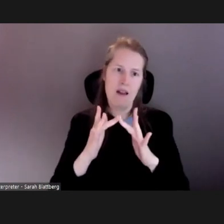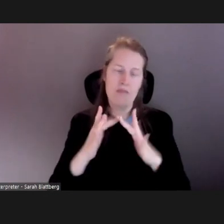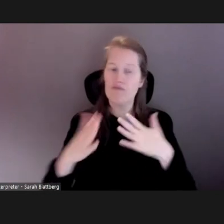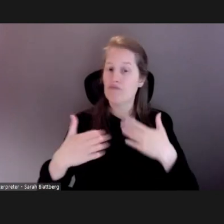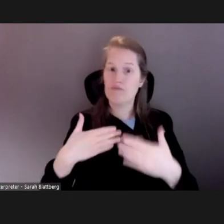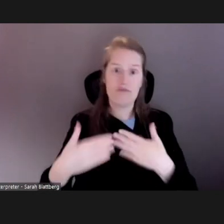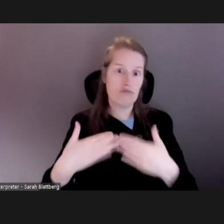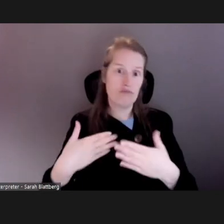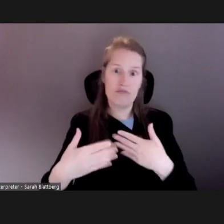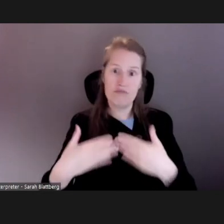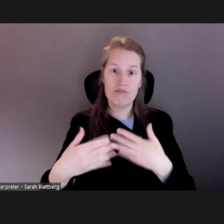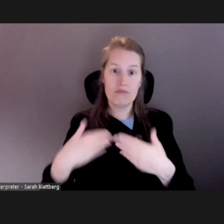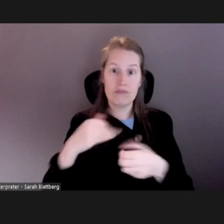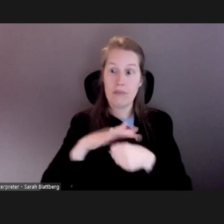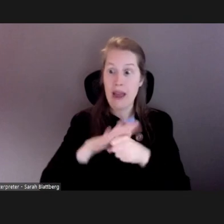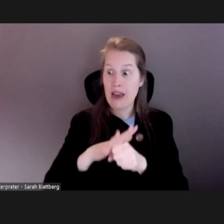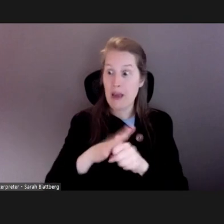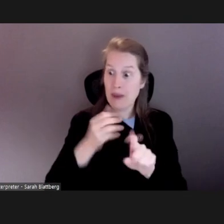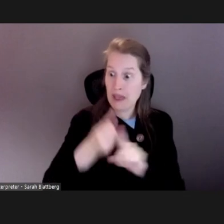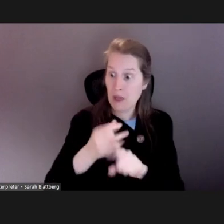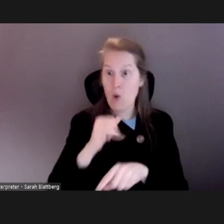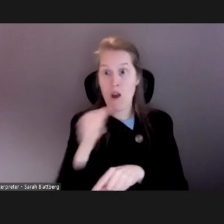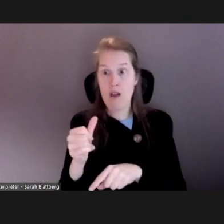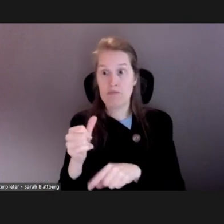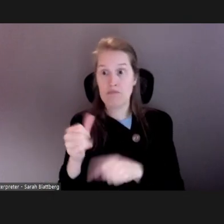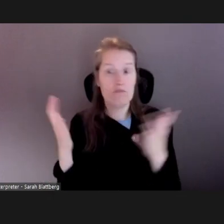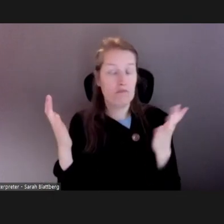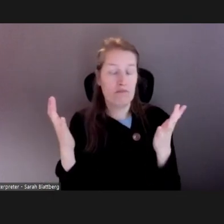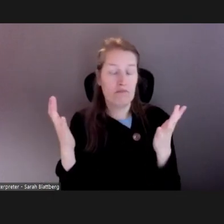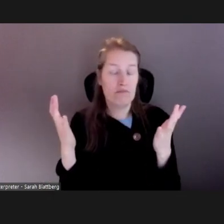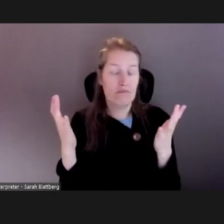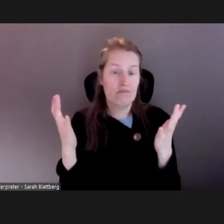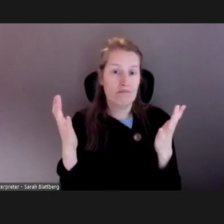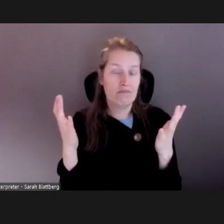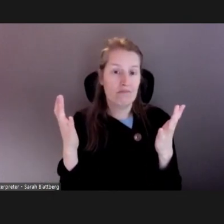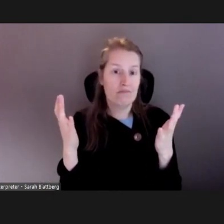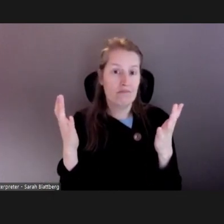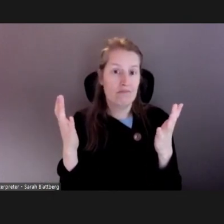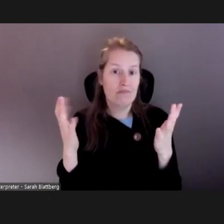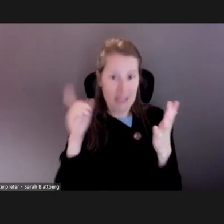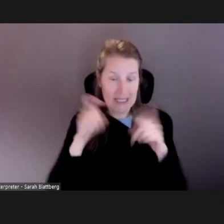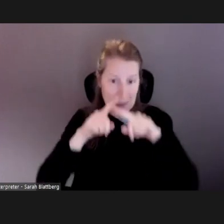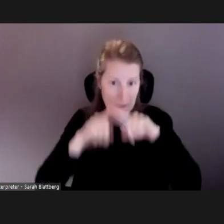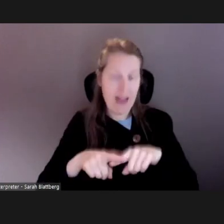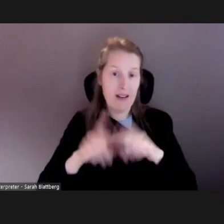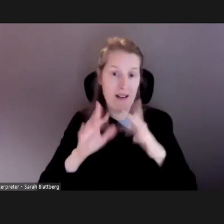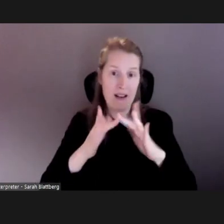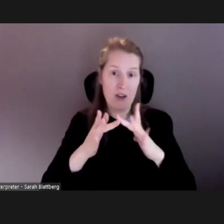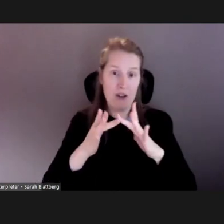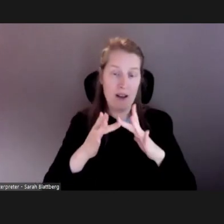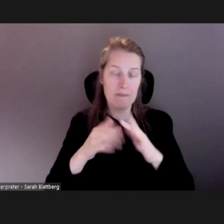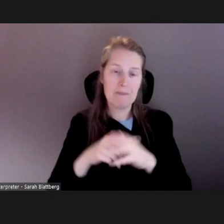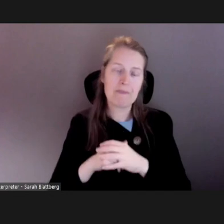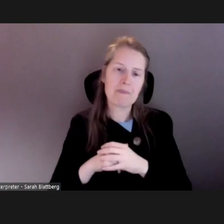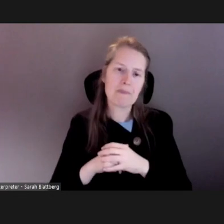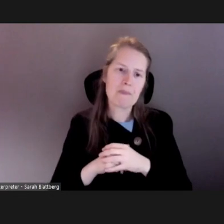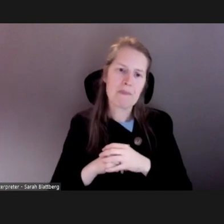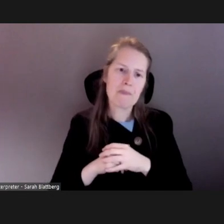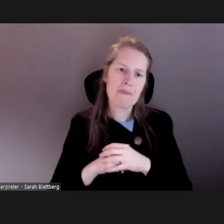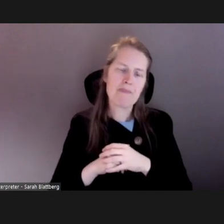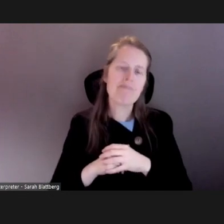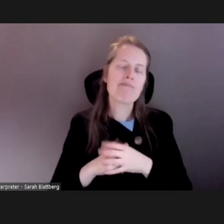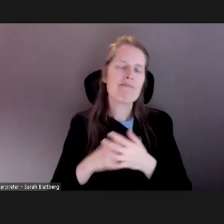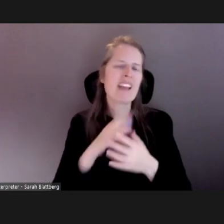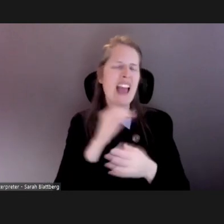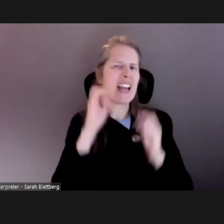that pandemic occurred or not. They had to depend on the internet, and there was education